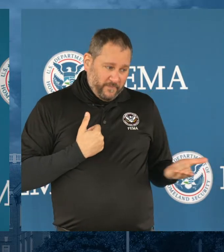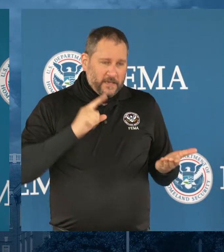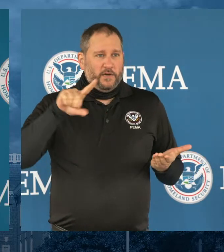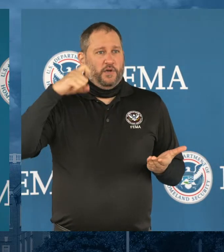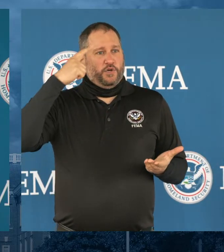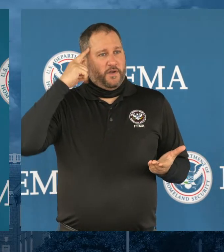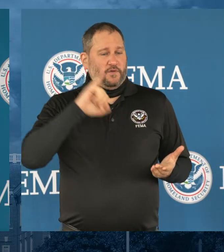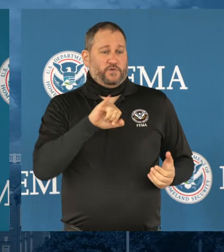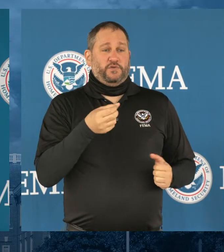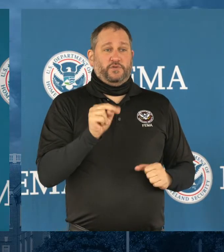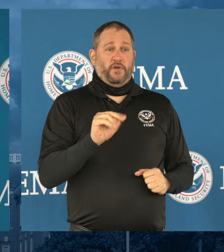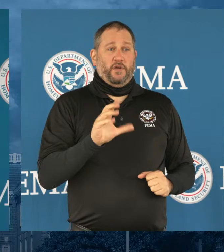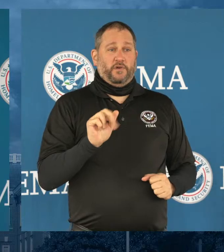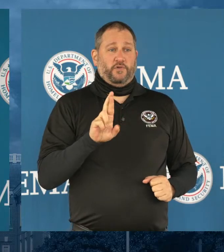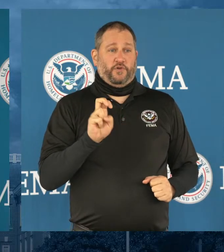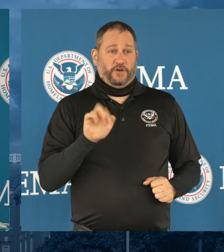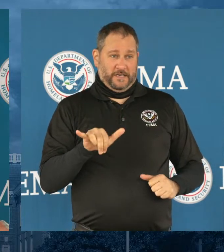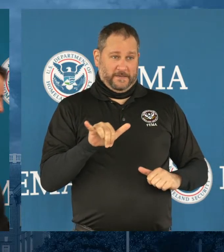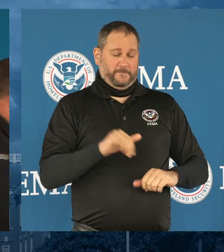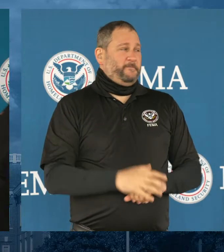Carney.